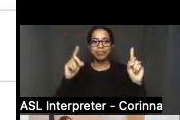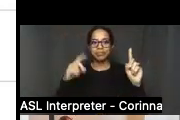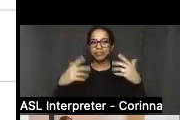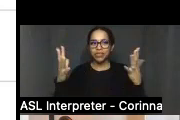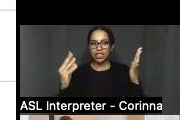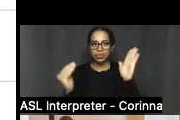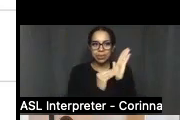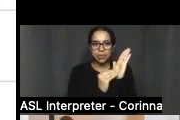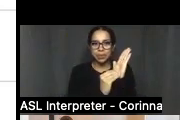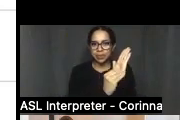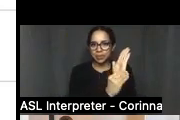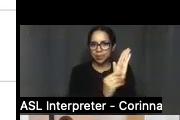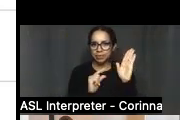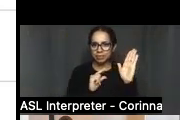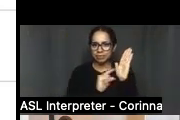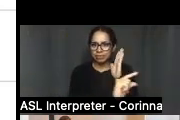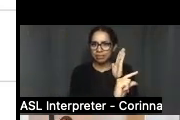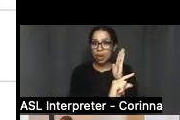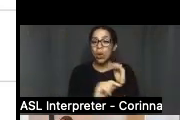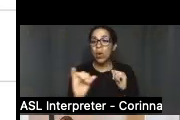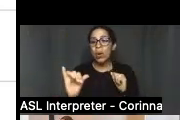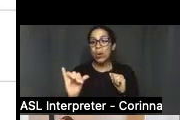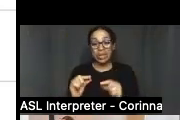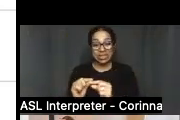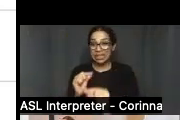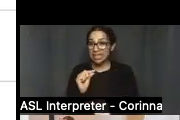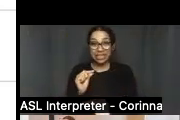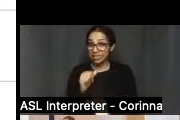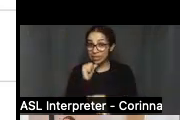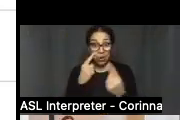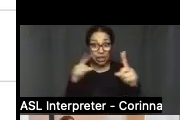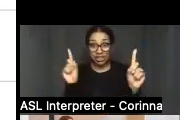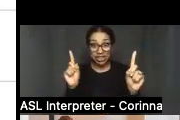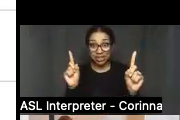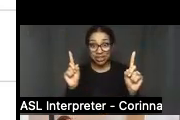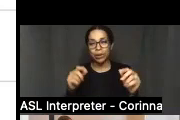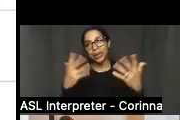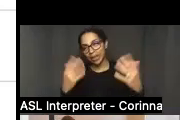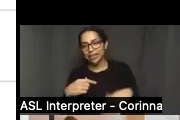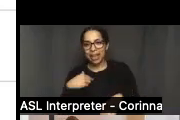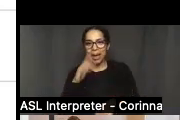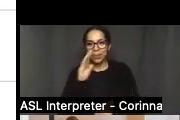I'm hearing that maybe the handheld mic is better. All right.